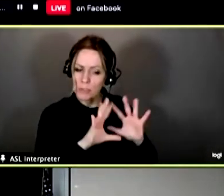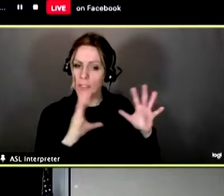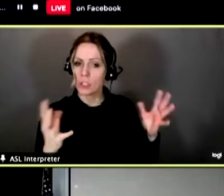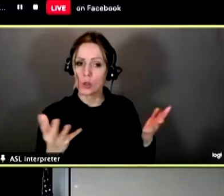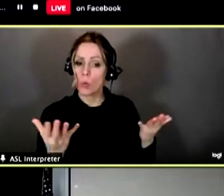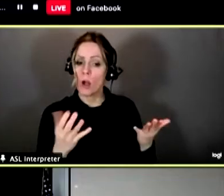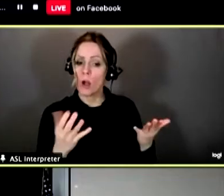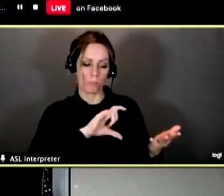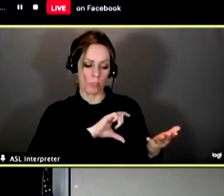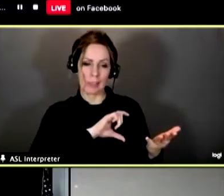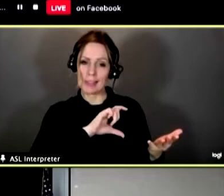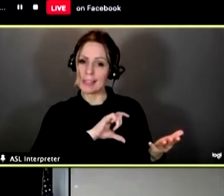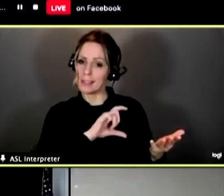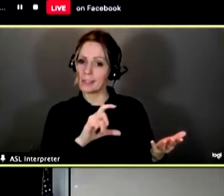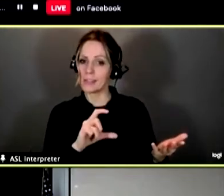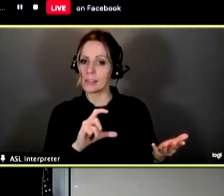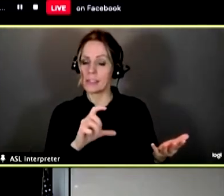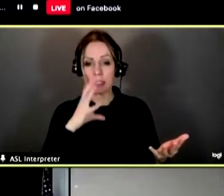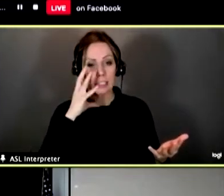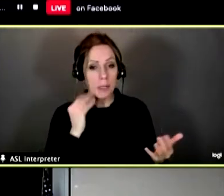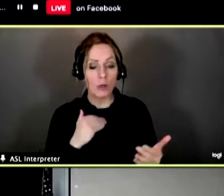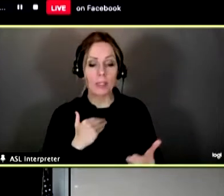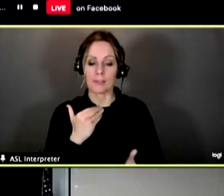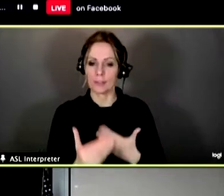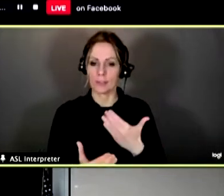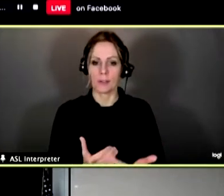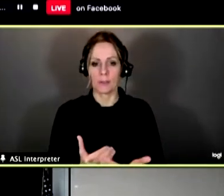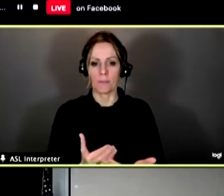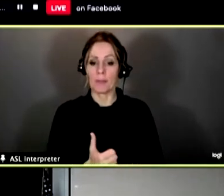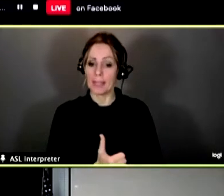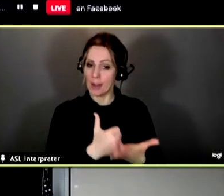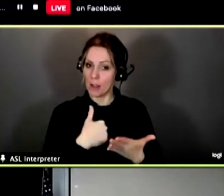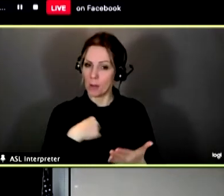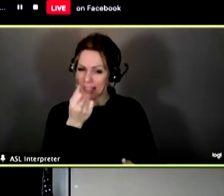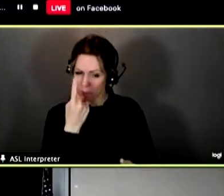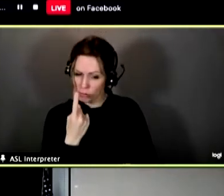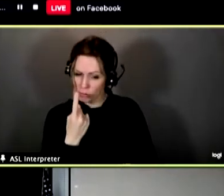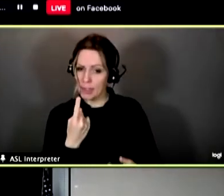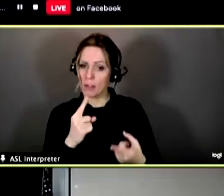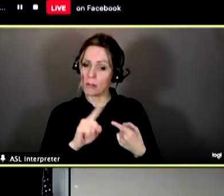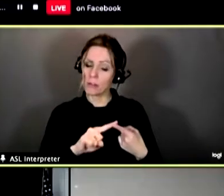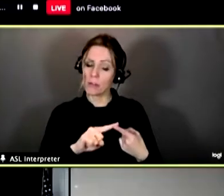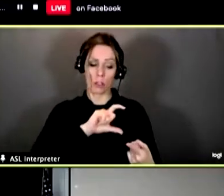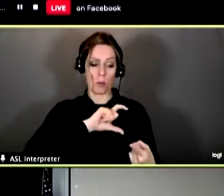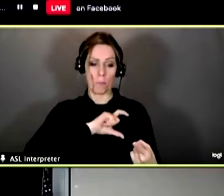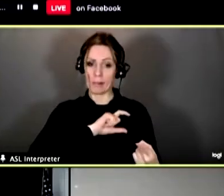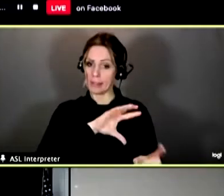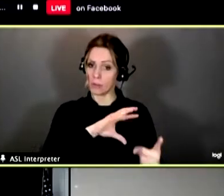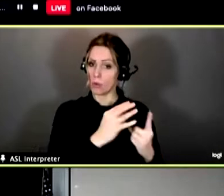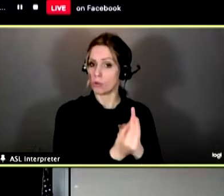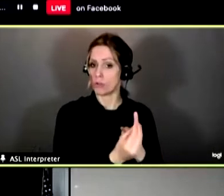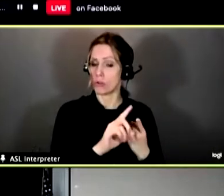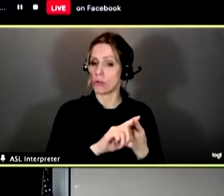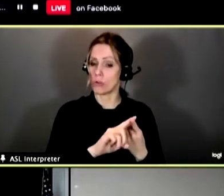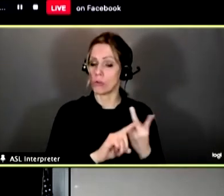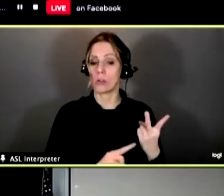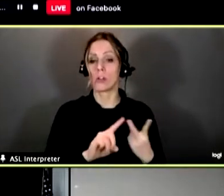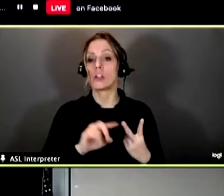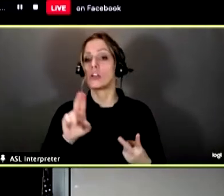And it helped me understand not just the police culture, but also the culture here in